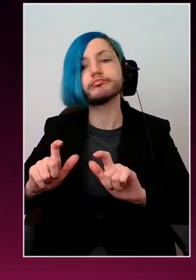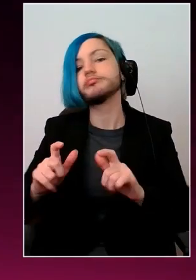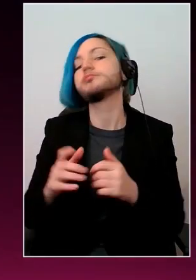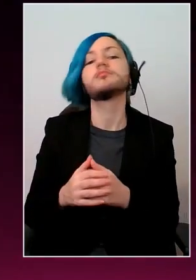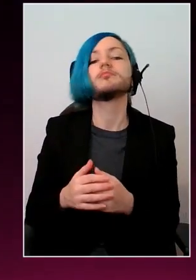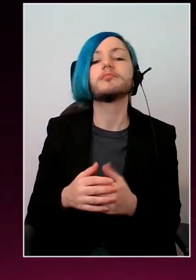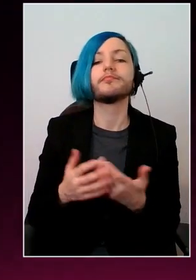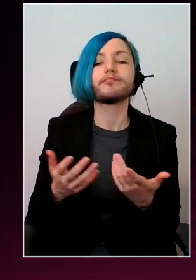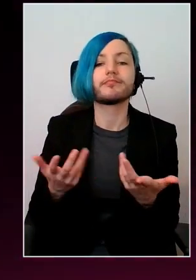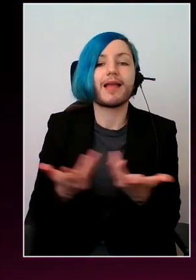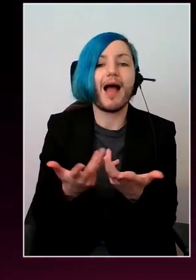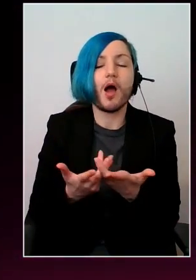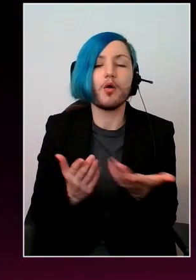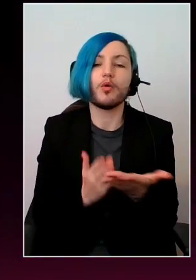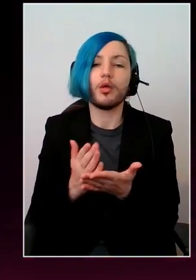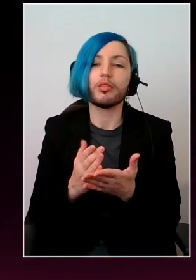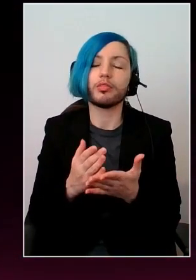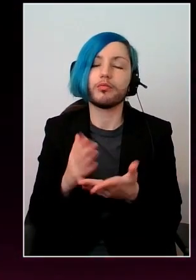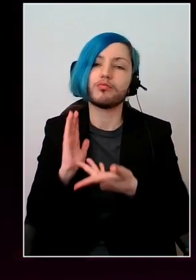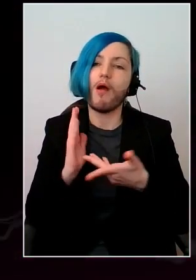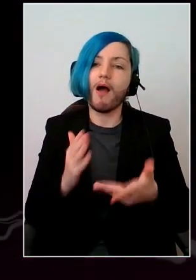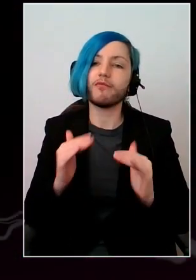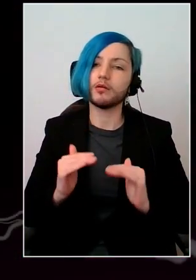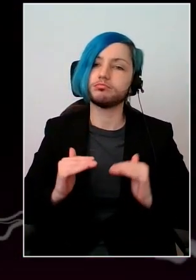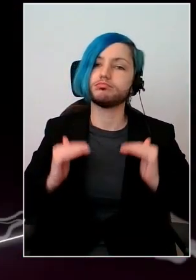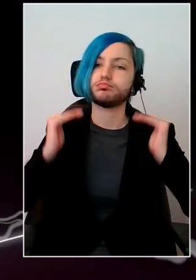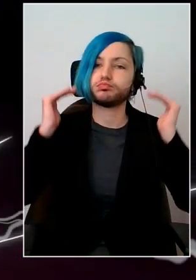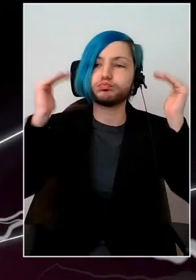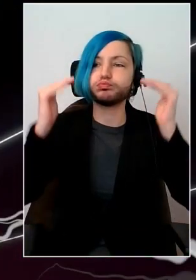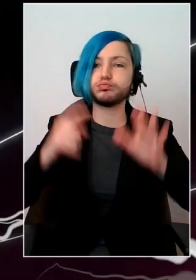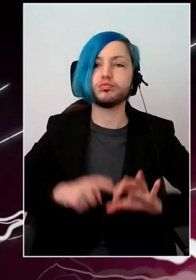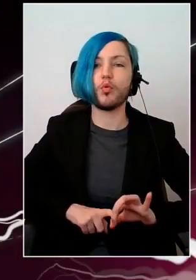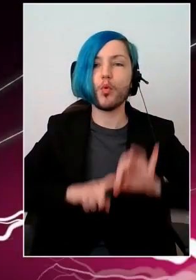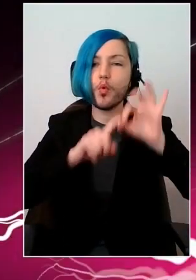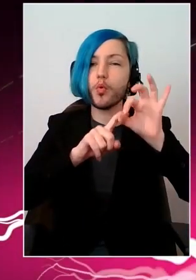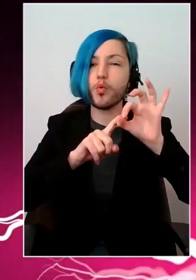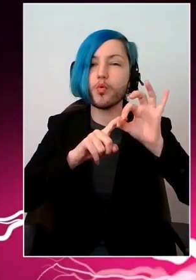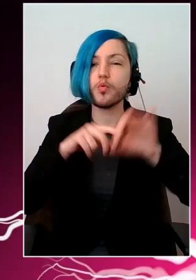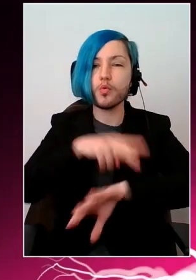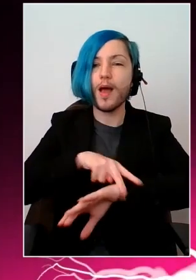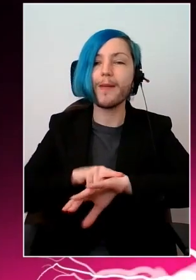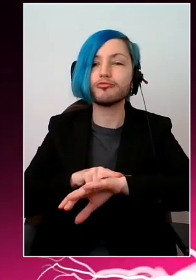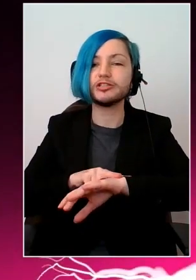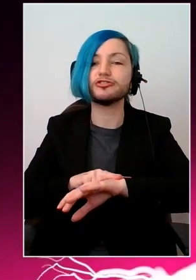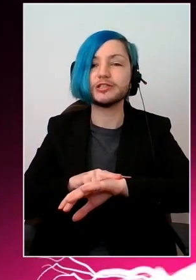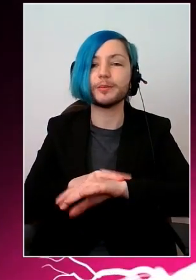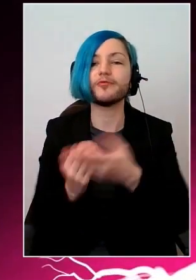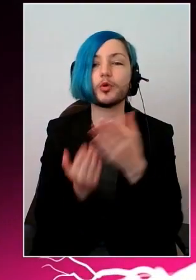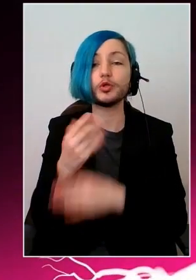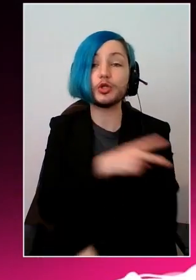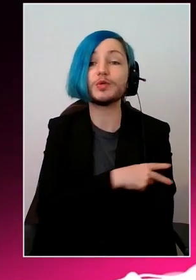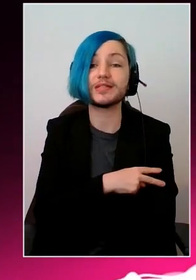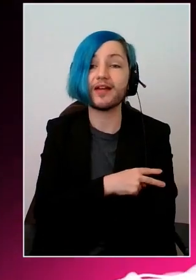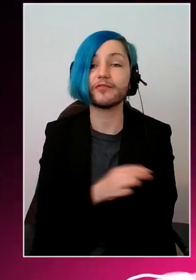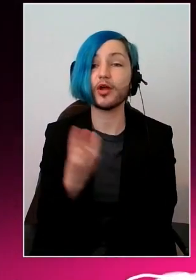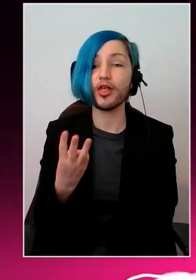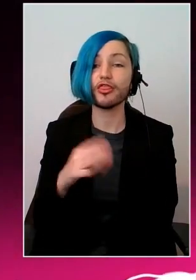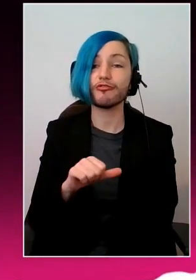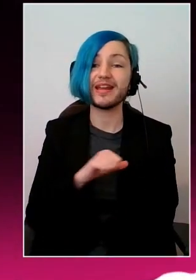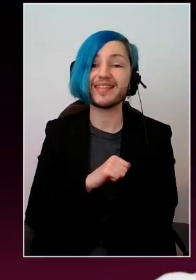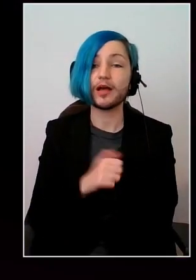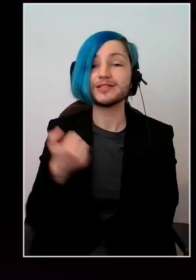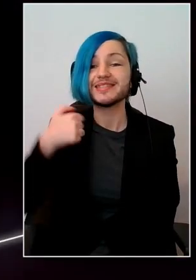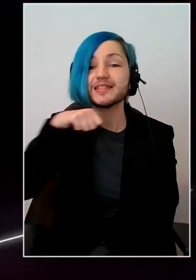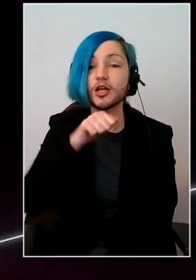high quality apprenticeships to our new entrants. With 3,600 apprentices on